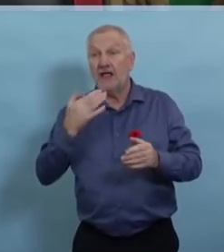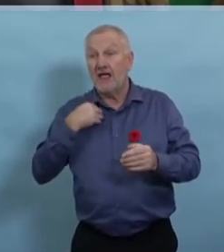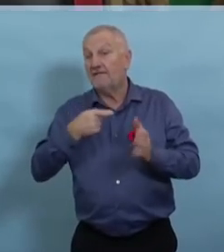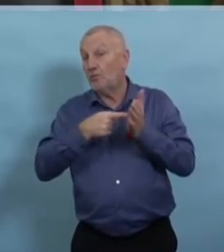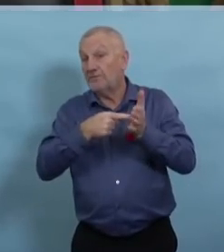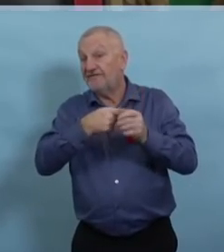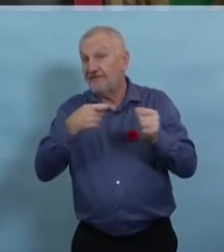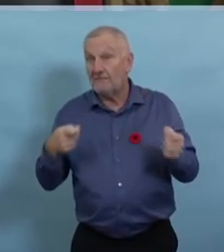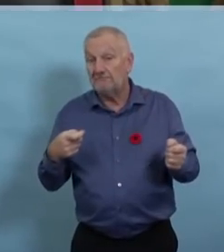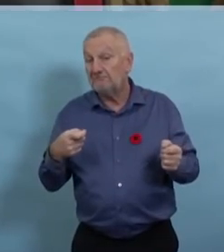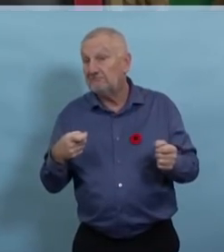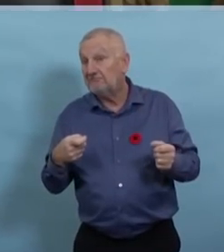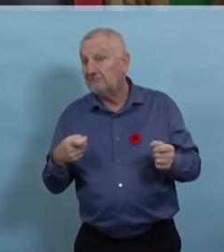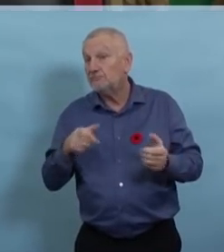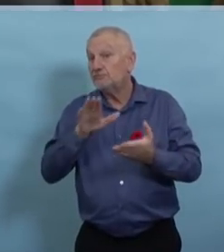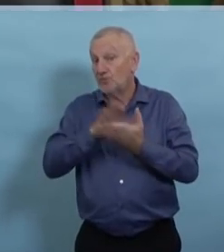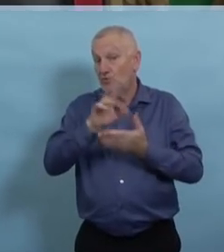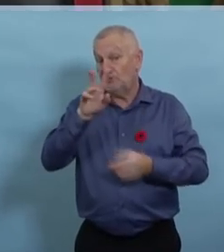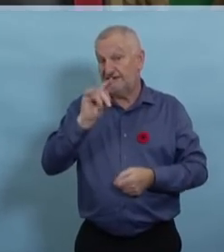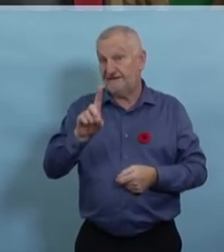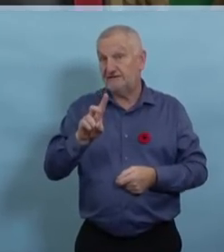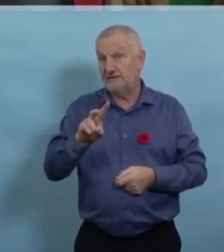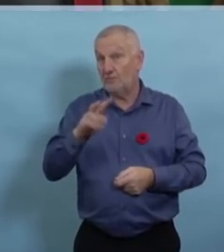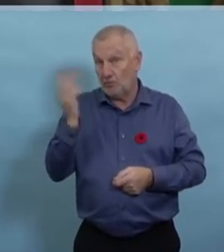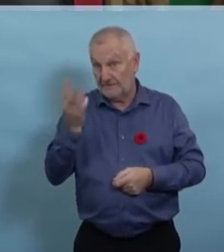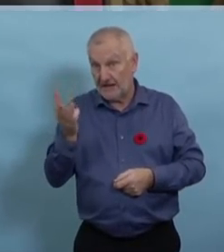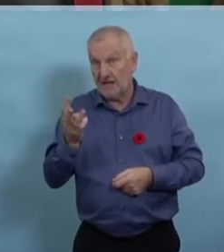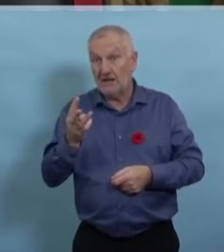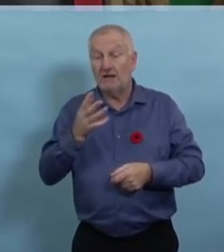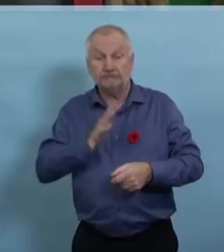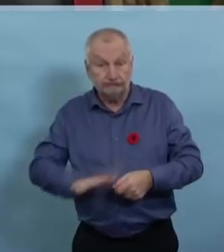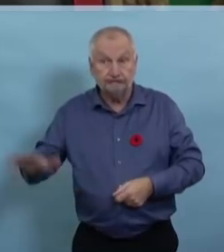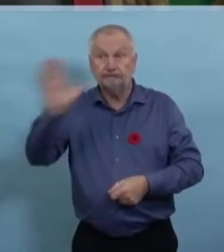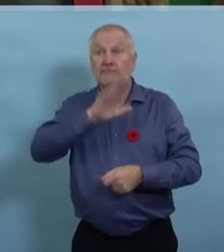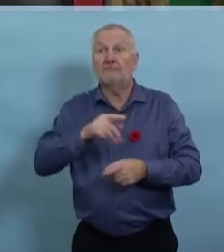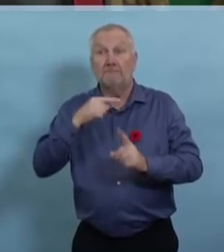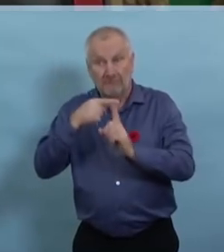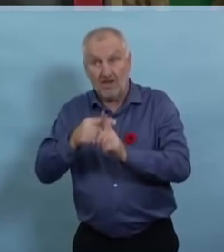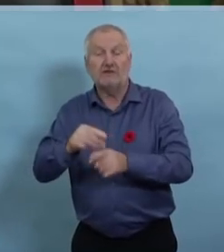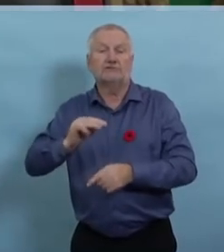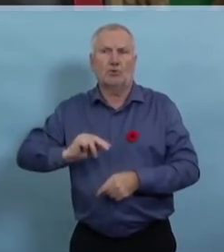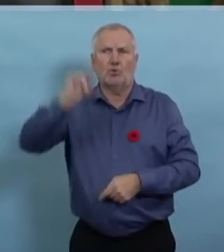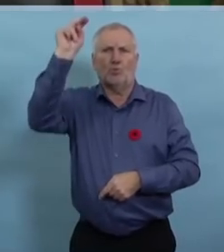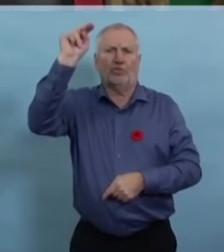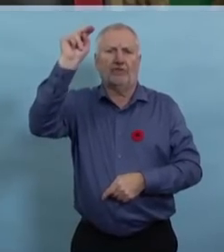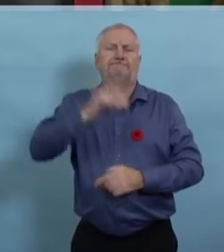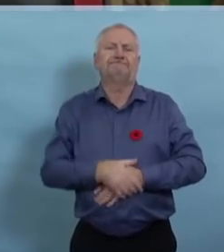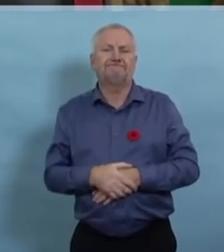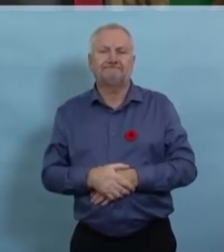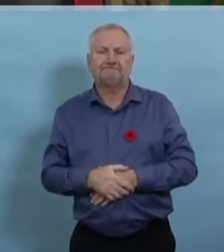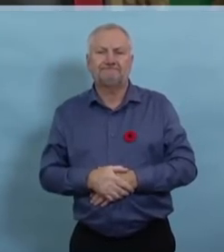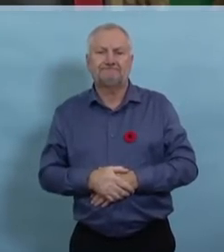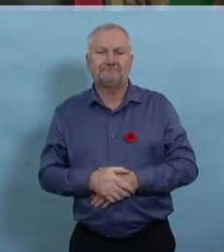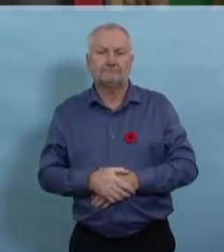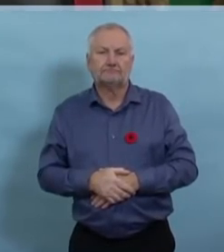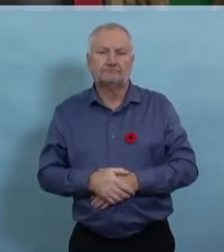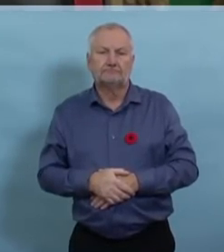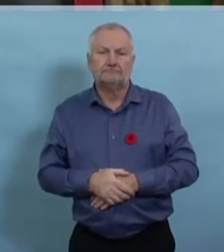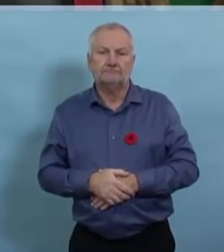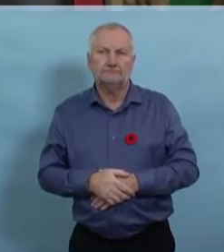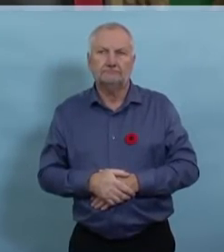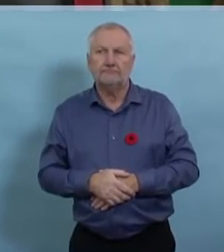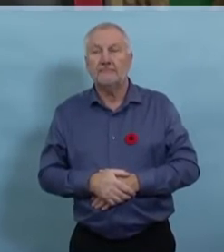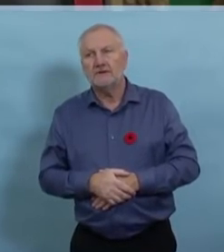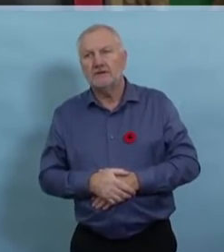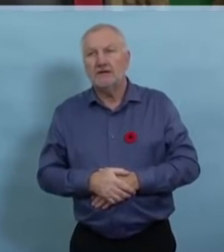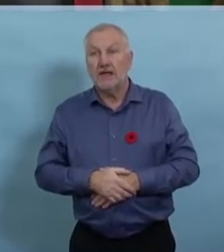Winnipeg, in rural areas, as well as northern areas. Our work has